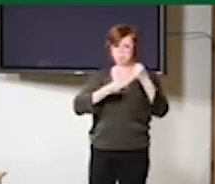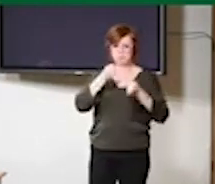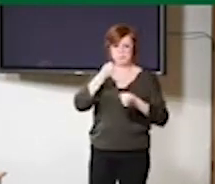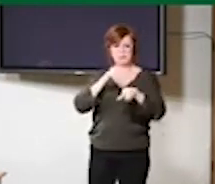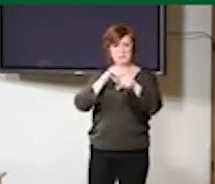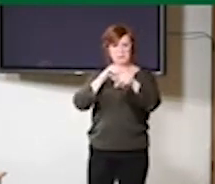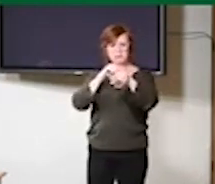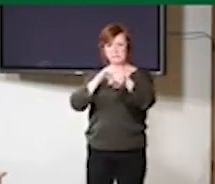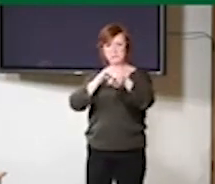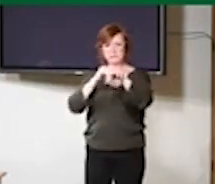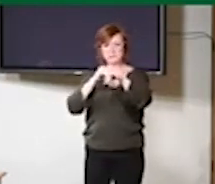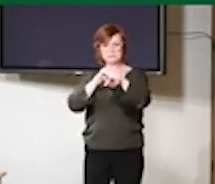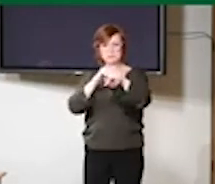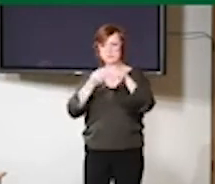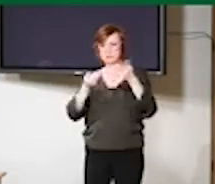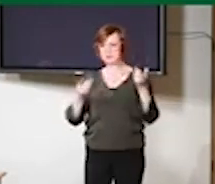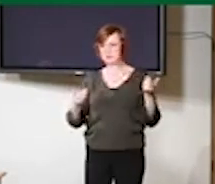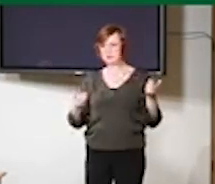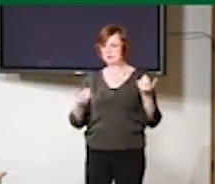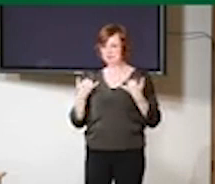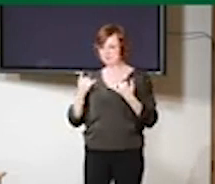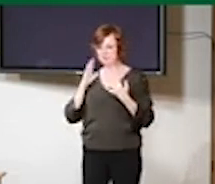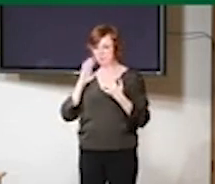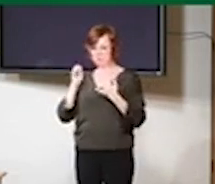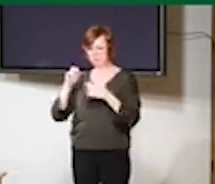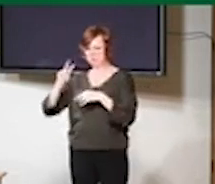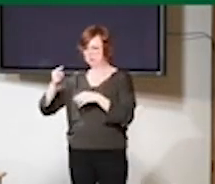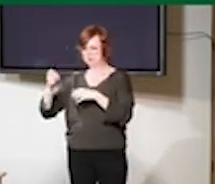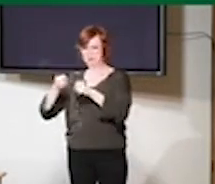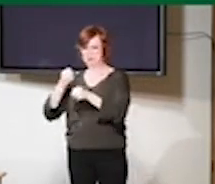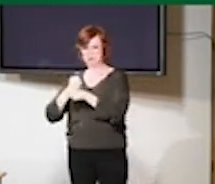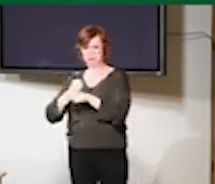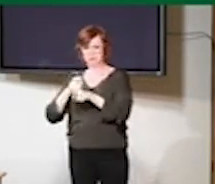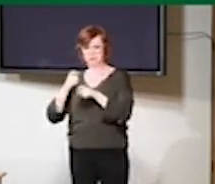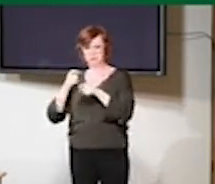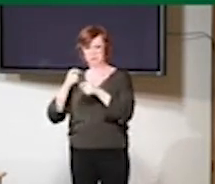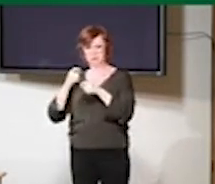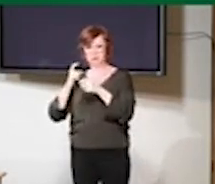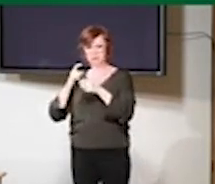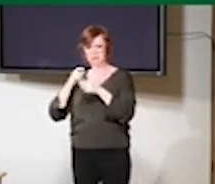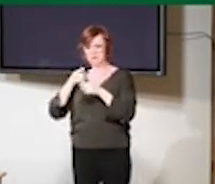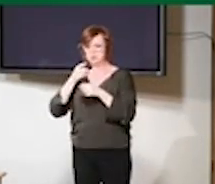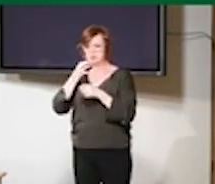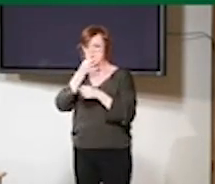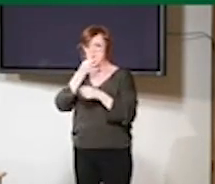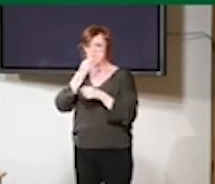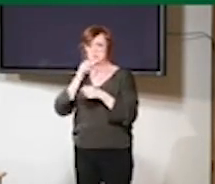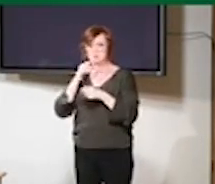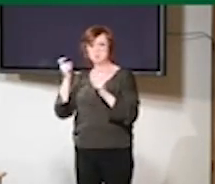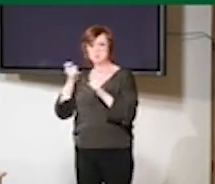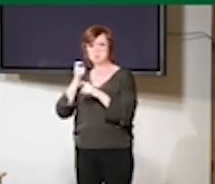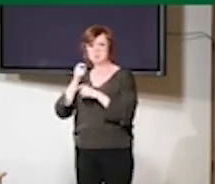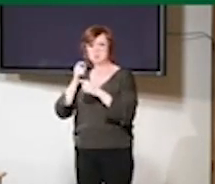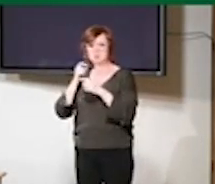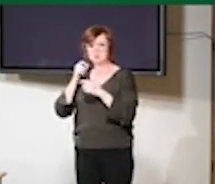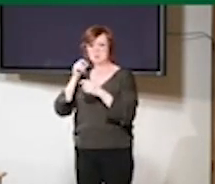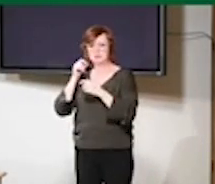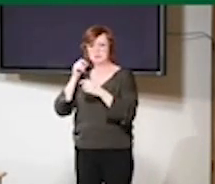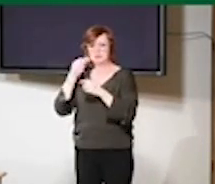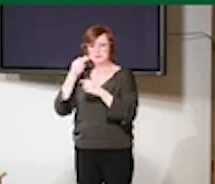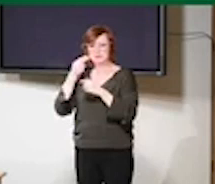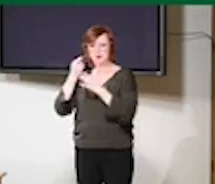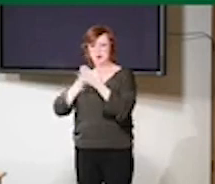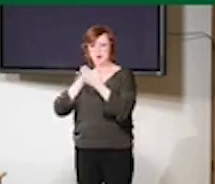in this province, we're coming up on a 2-year anniversary of it. So, I mean, why would you kind of create... Yeah, I'm not certain